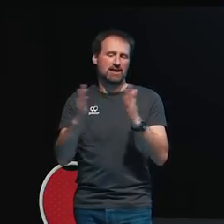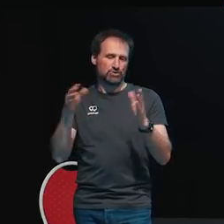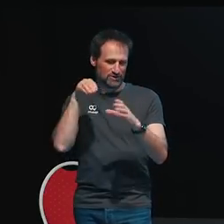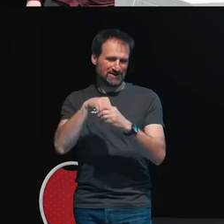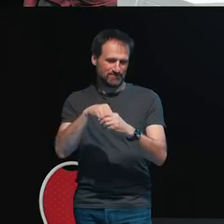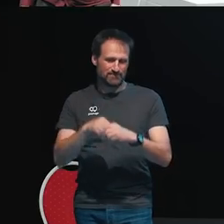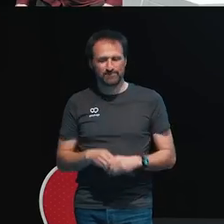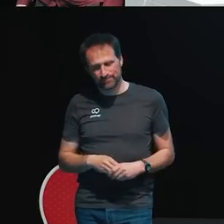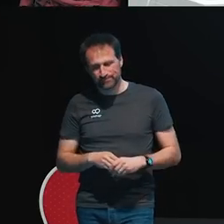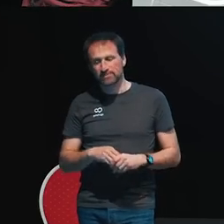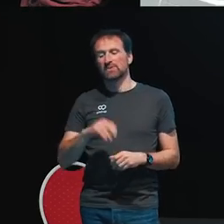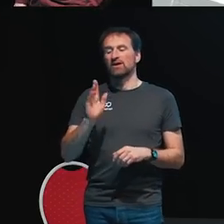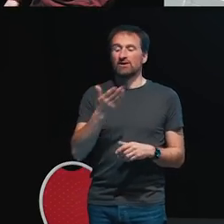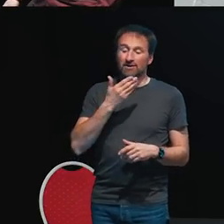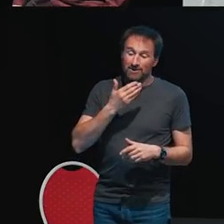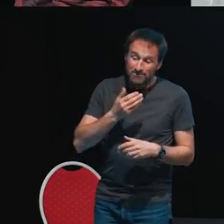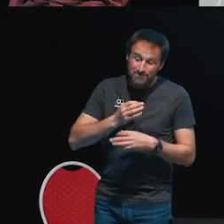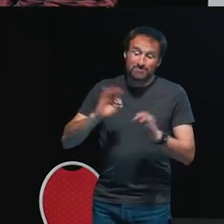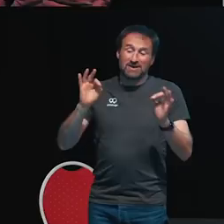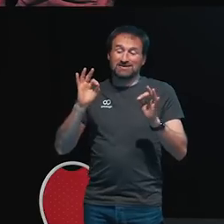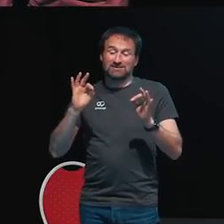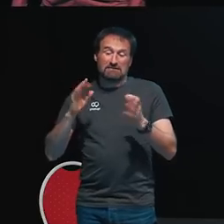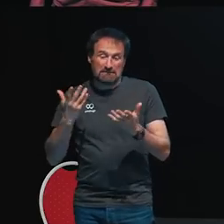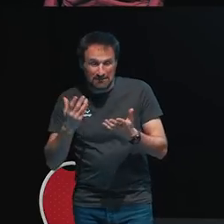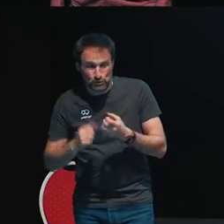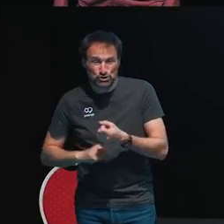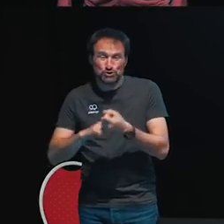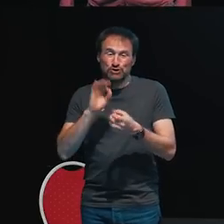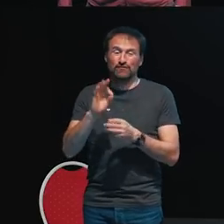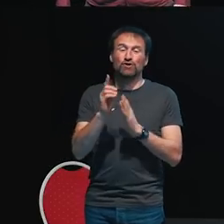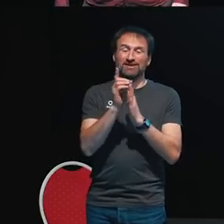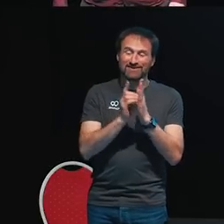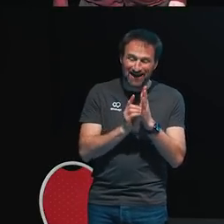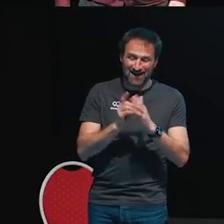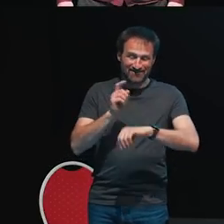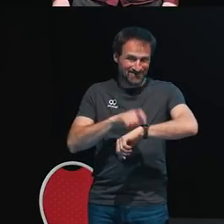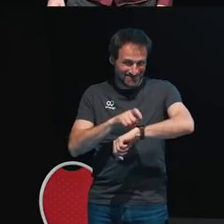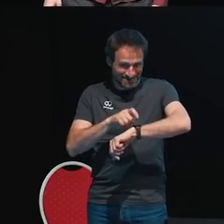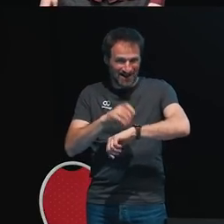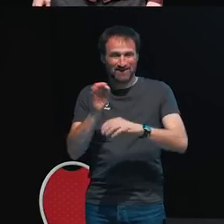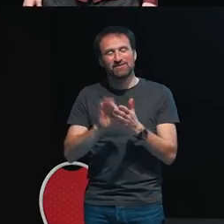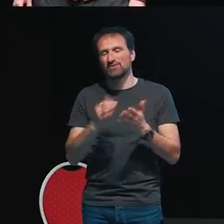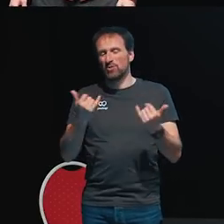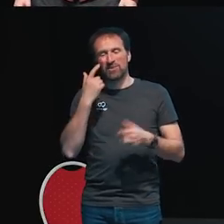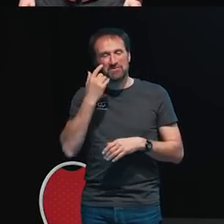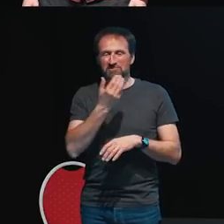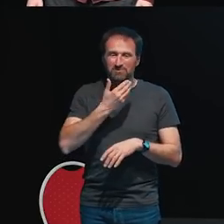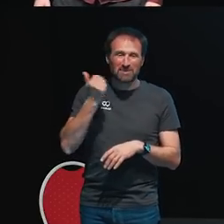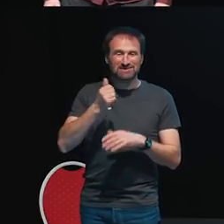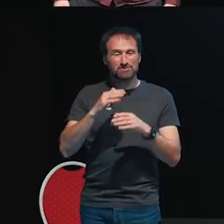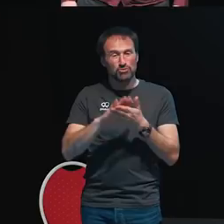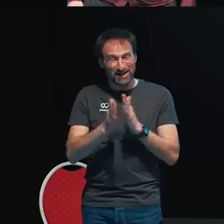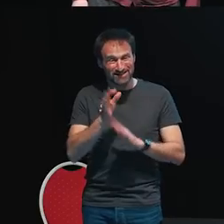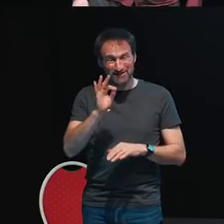Better support for date times would be really cool as well, because at the moment, the best practice for JavaScript dates is